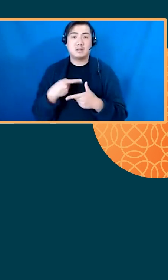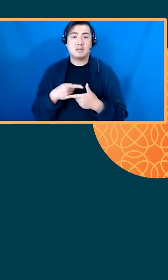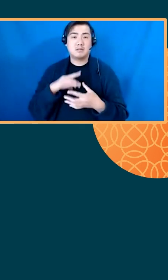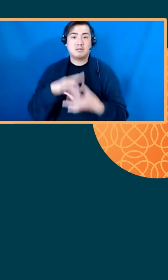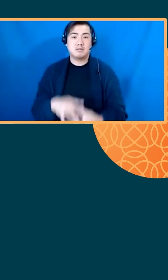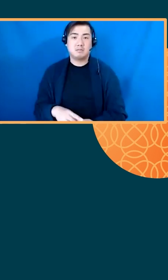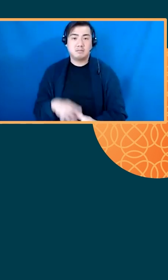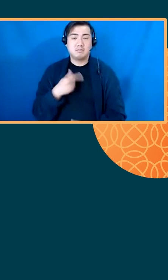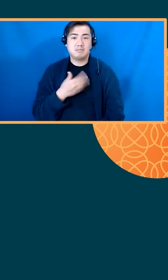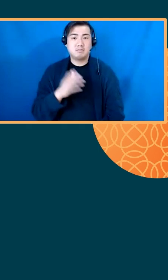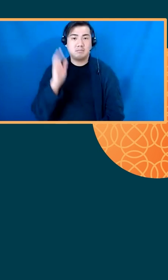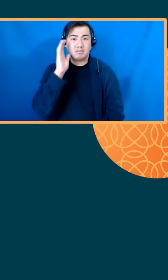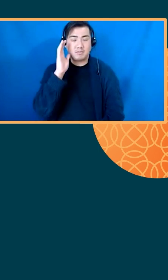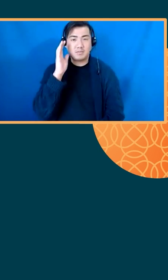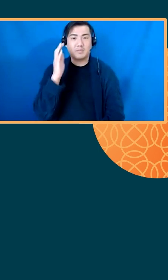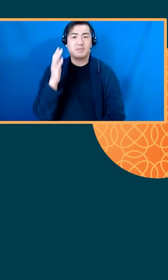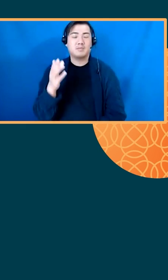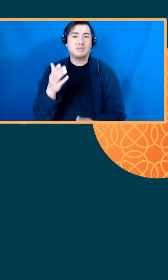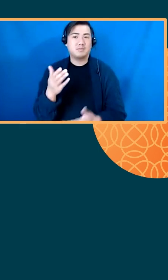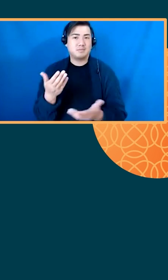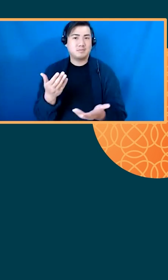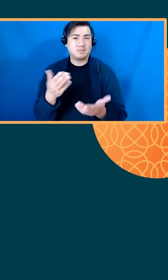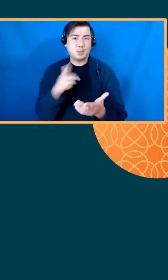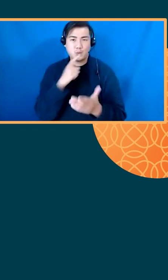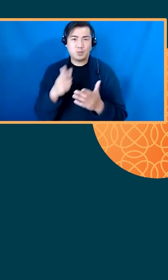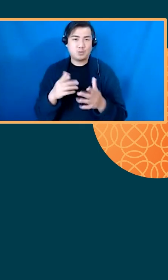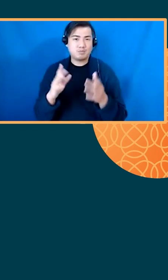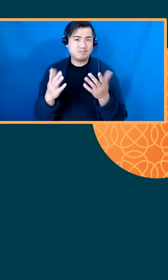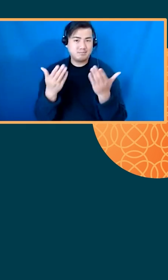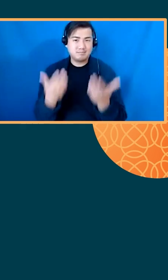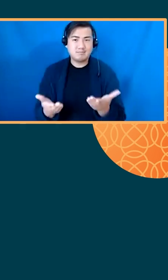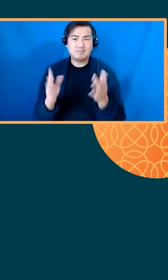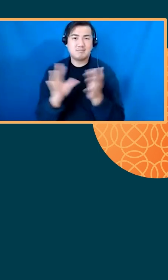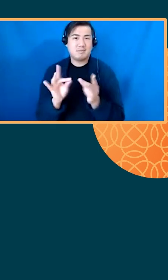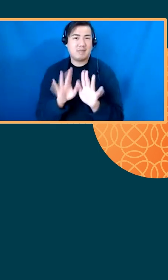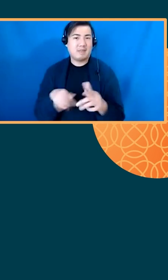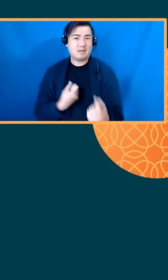you in the fullness of who you are. That's what empathy is, folks. That's what empathy is.